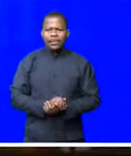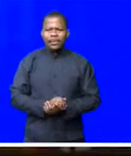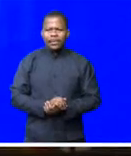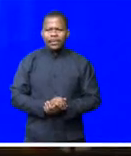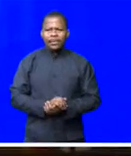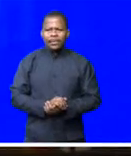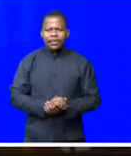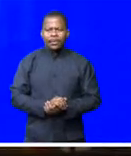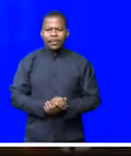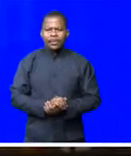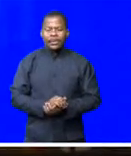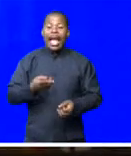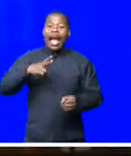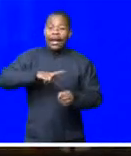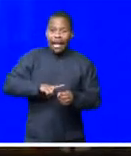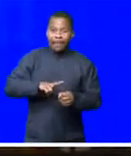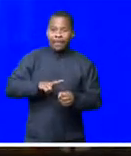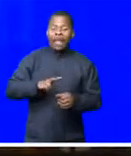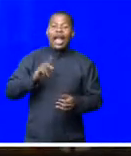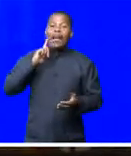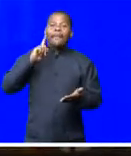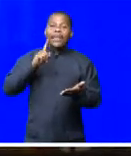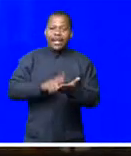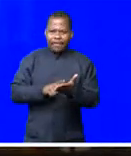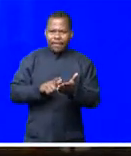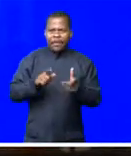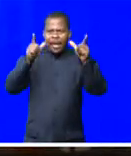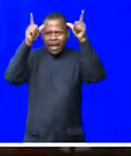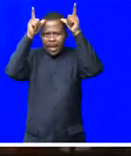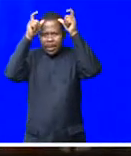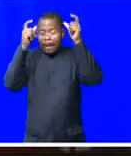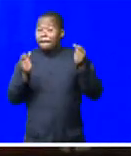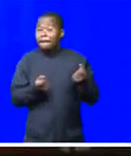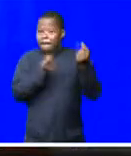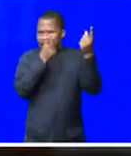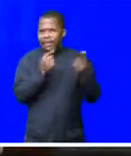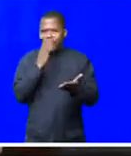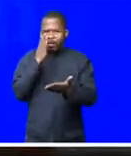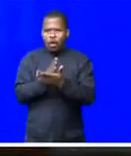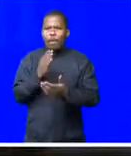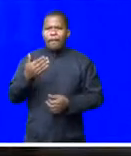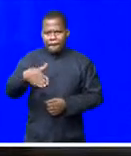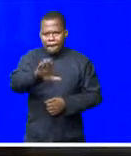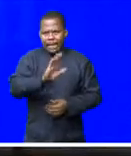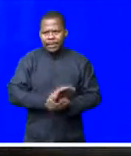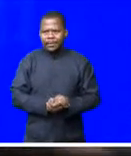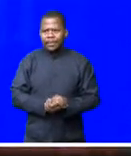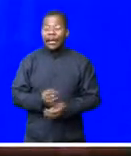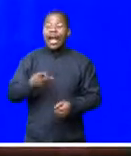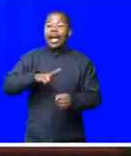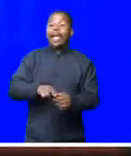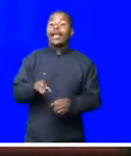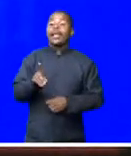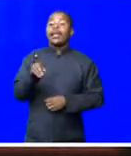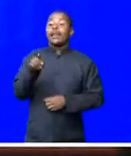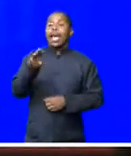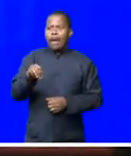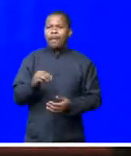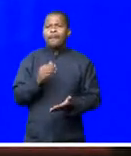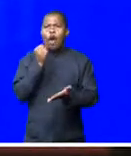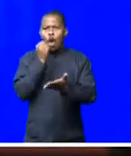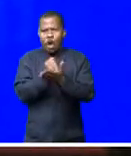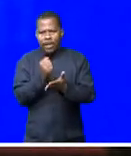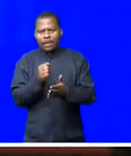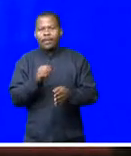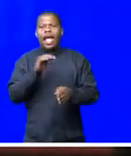leti demonic lekufanele ukuthi sitikhweshise. Lihhovisi leliphini landvunankulu ukuchubeka nekunakekela